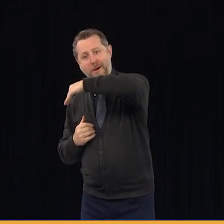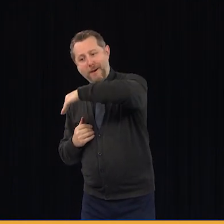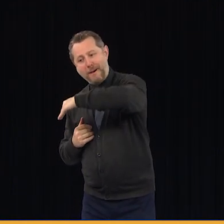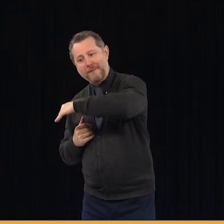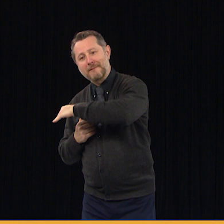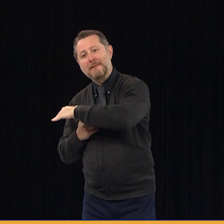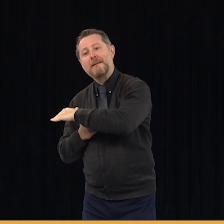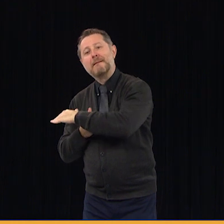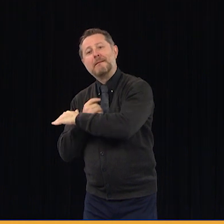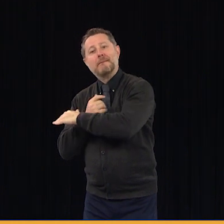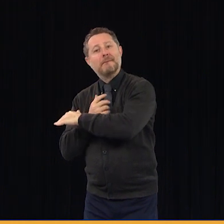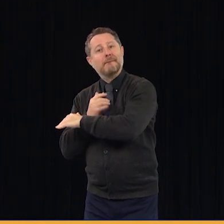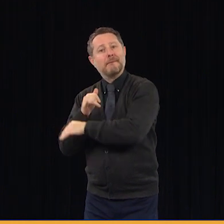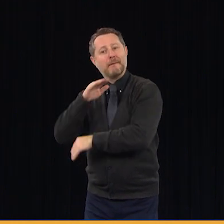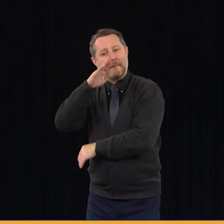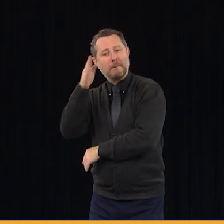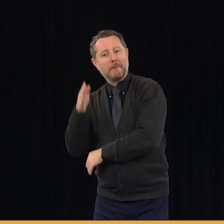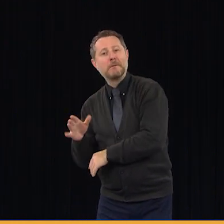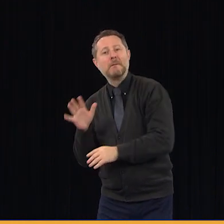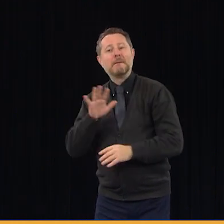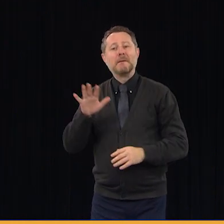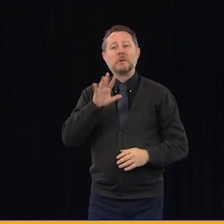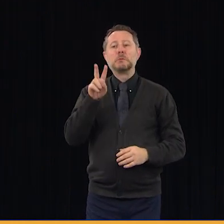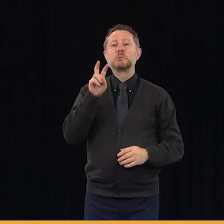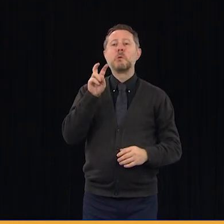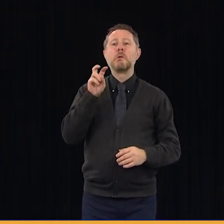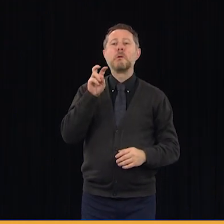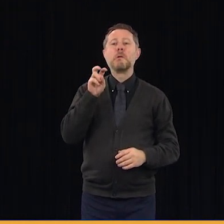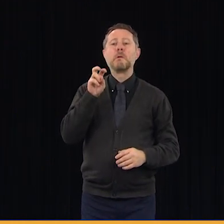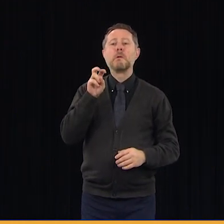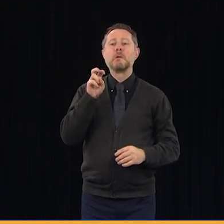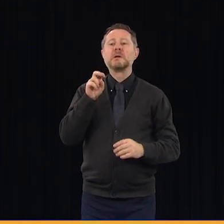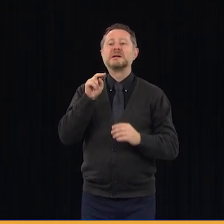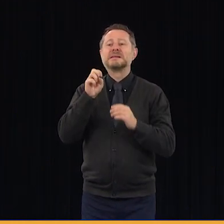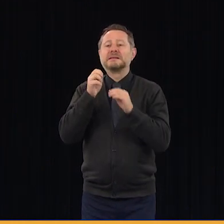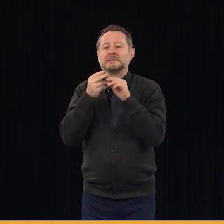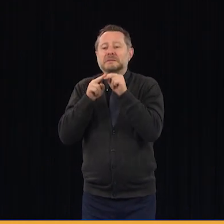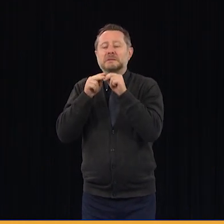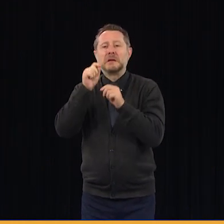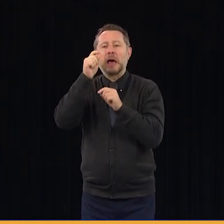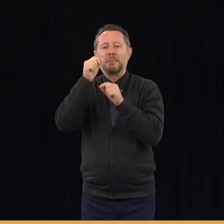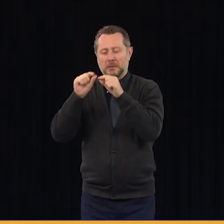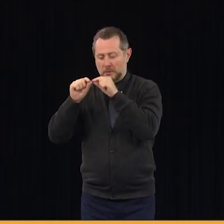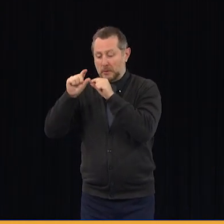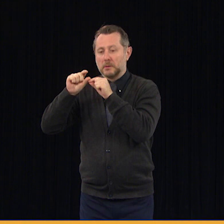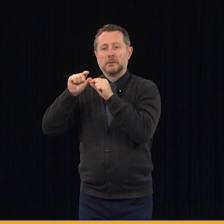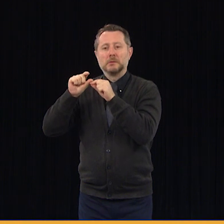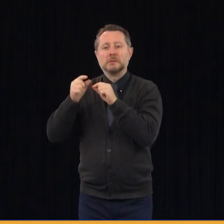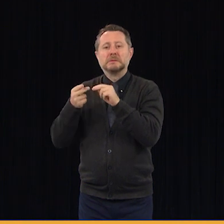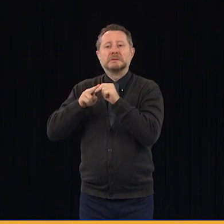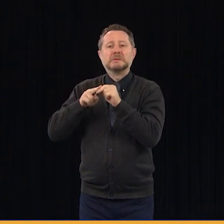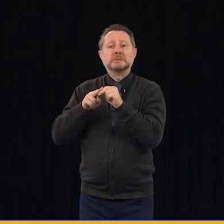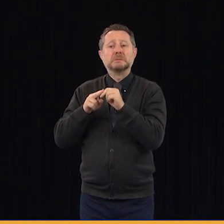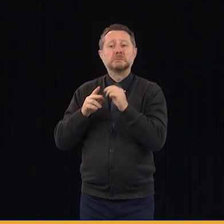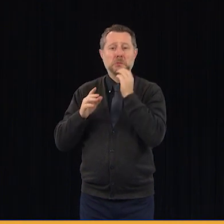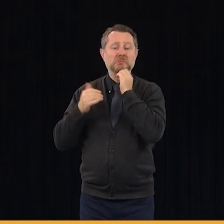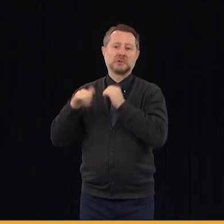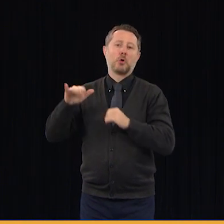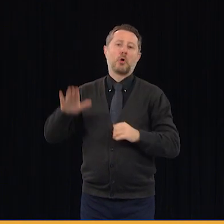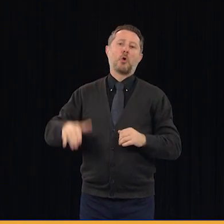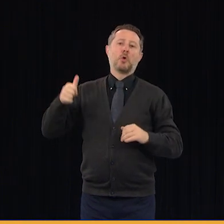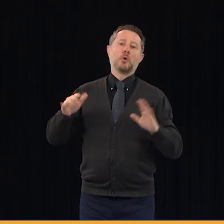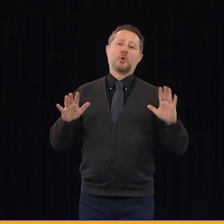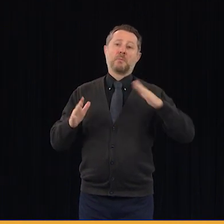had 200 net increase in hospitalizations, which you can see is the lowest number we've had since